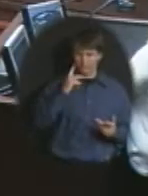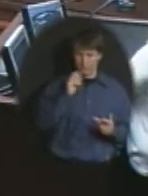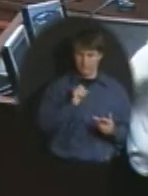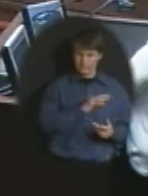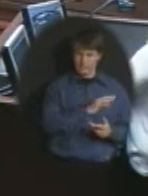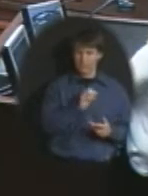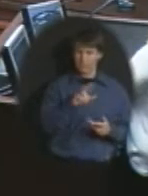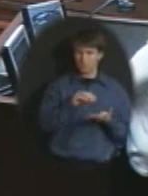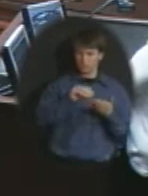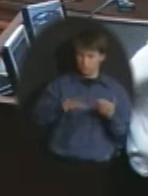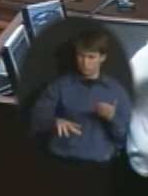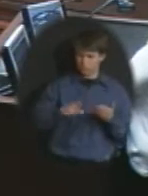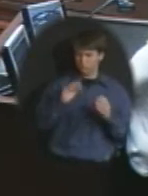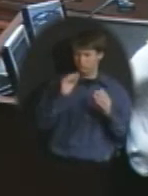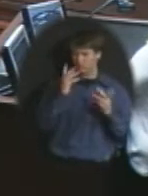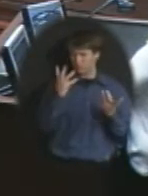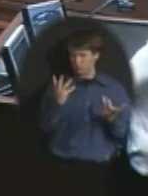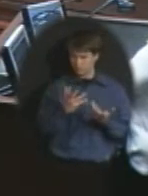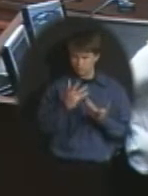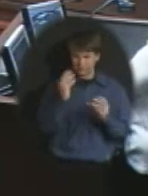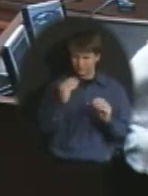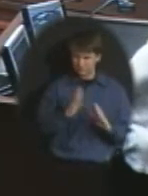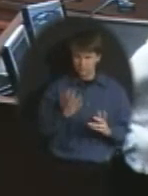staff or students or teacher or